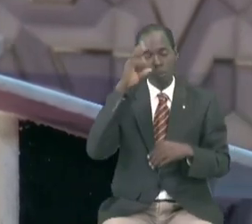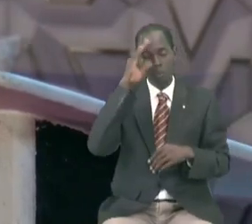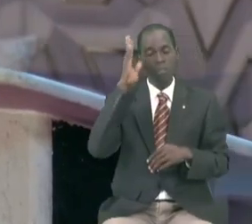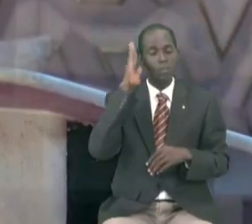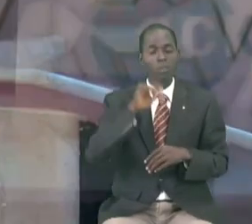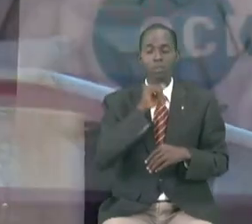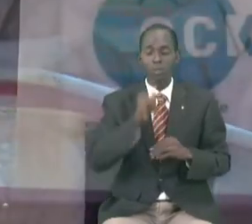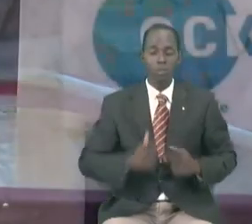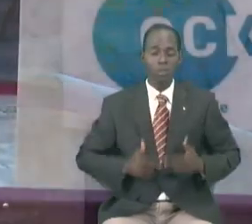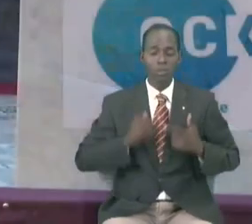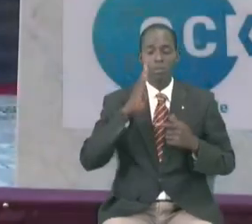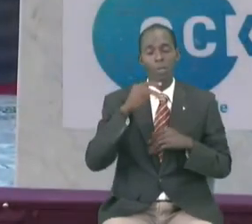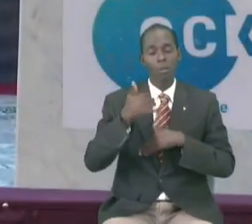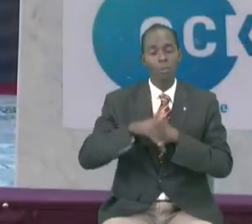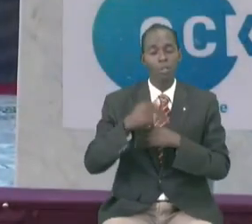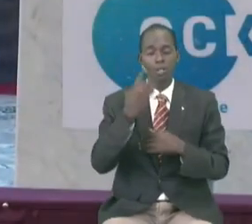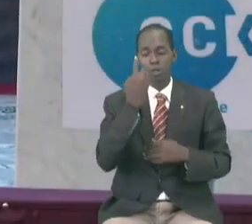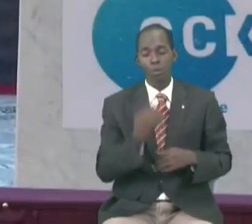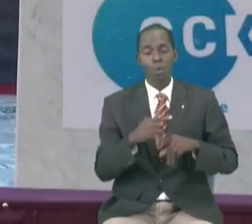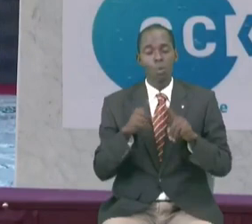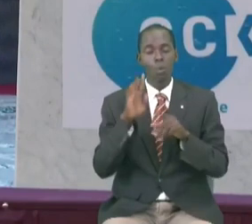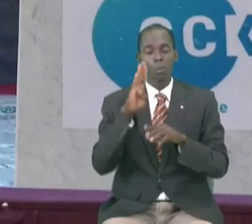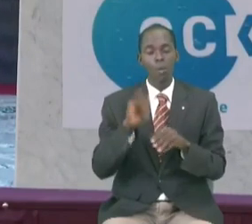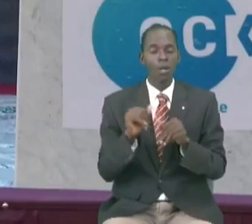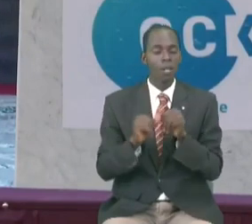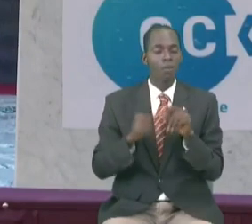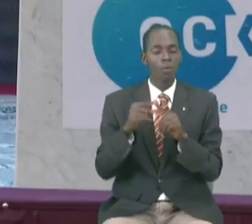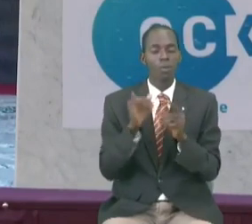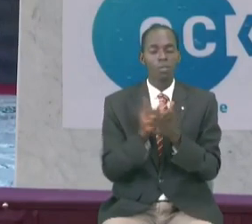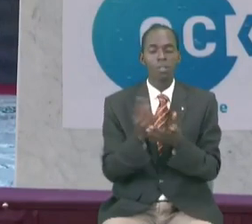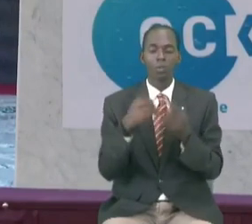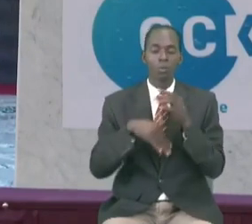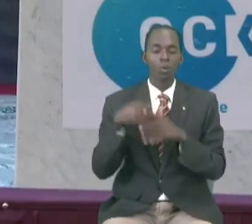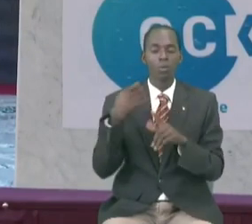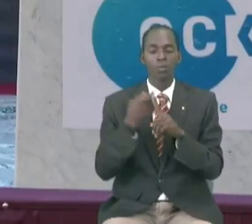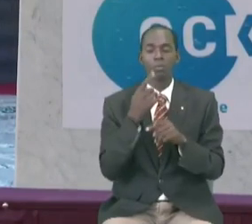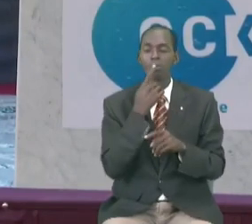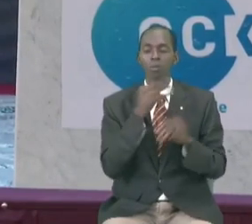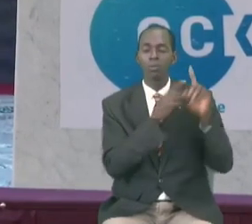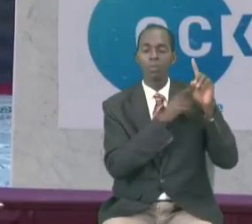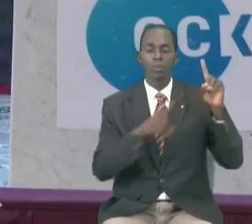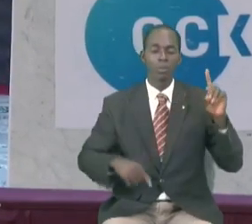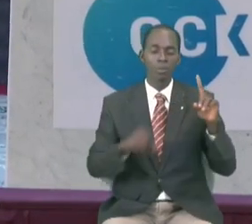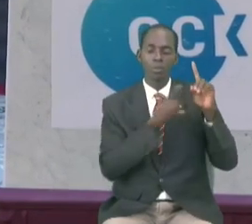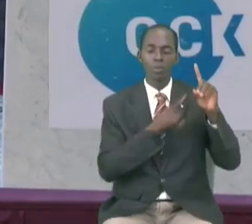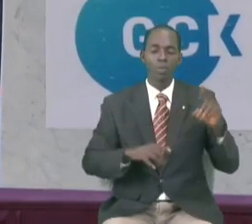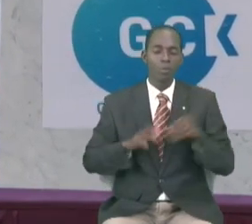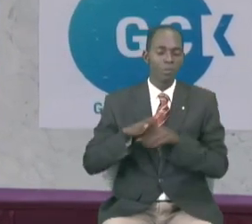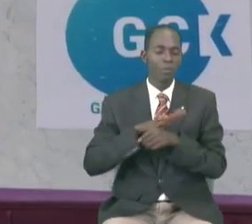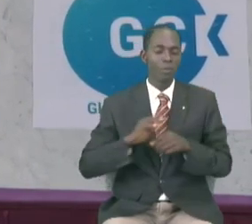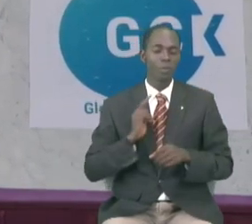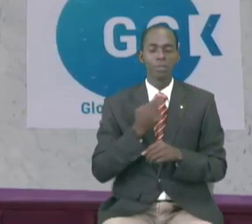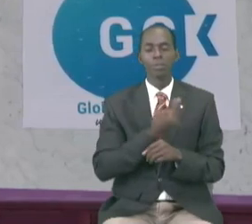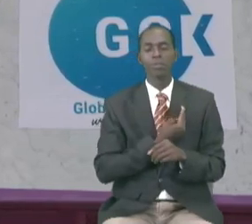Lord, feed us, empower us, envision us, energize